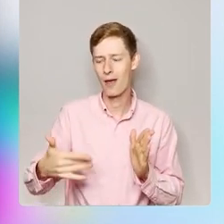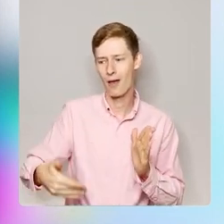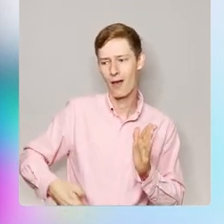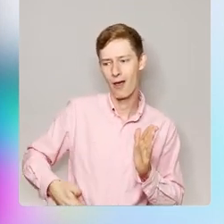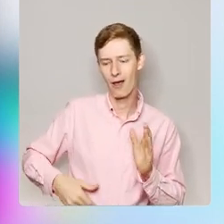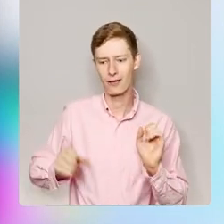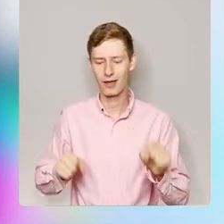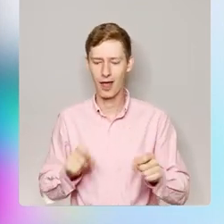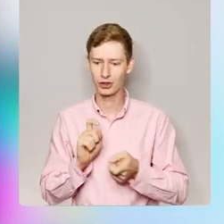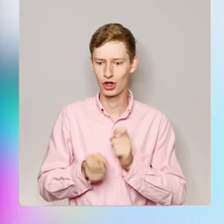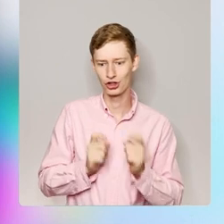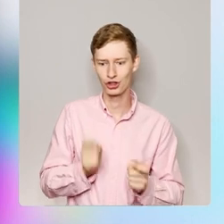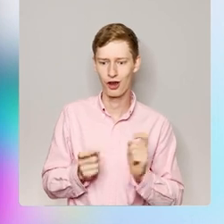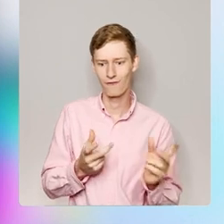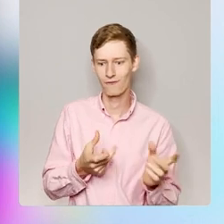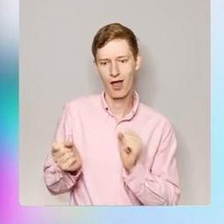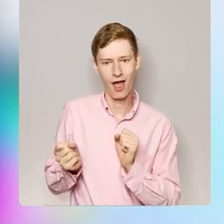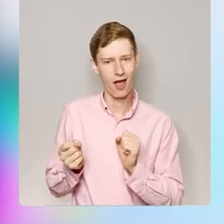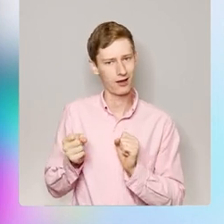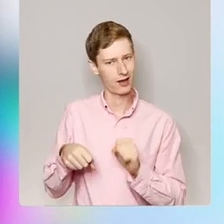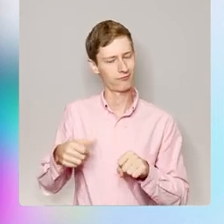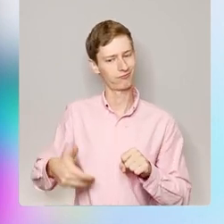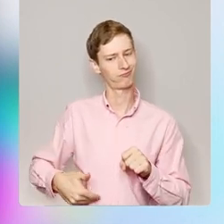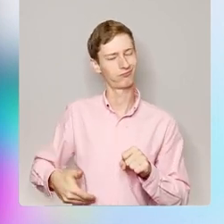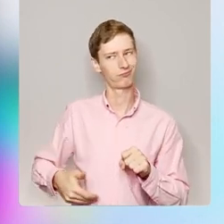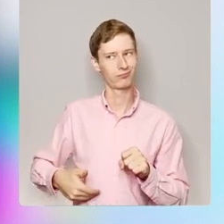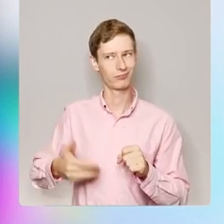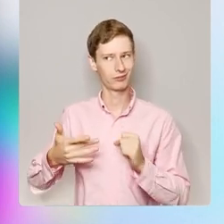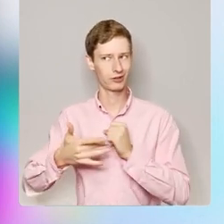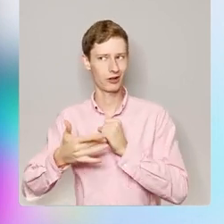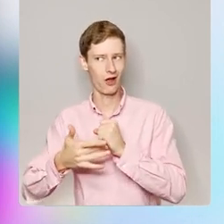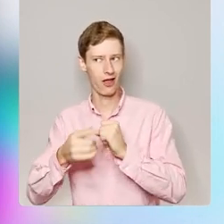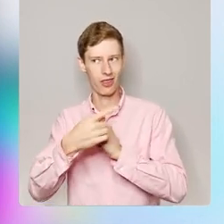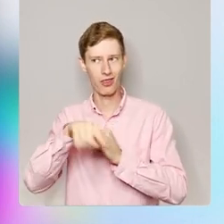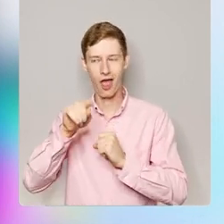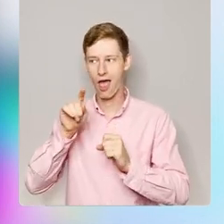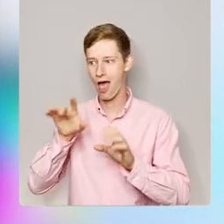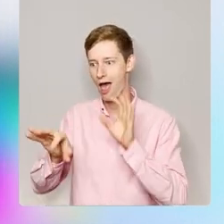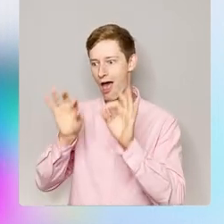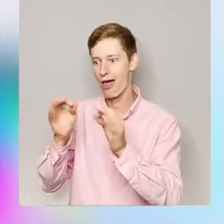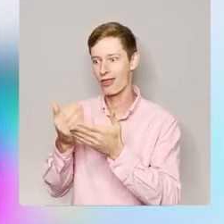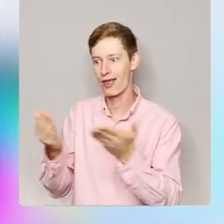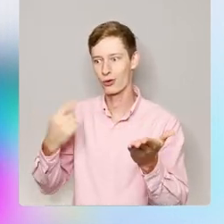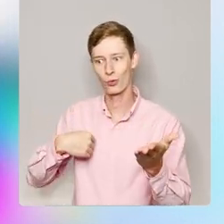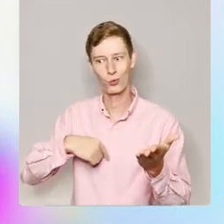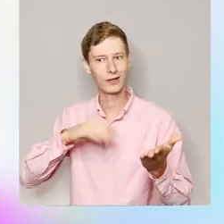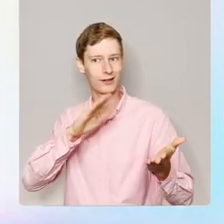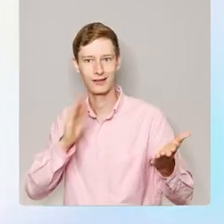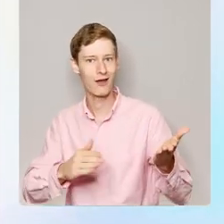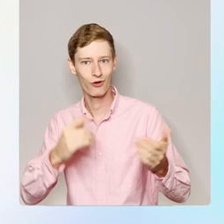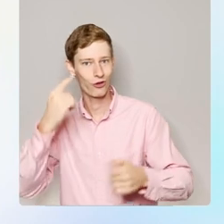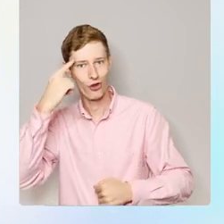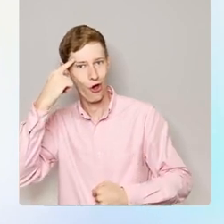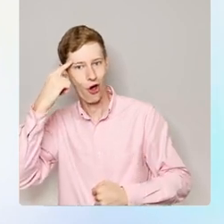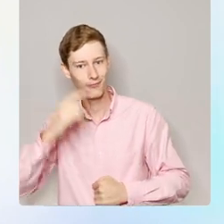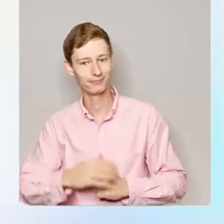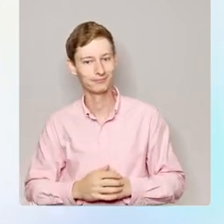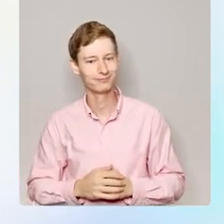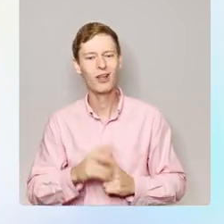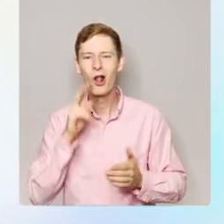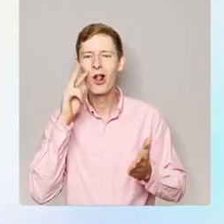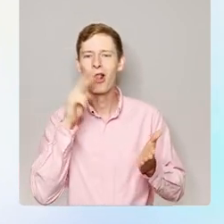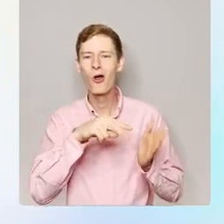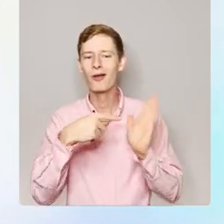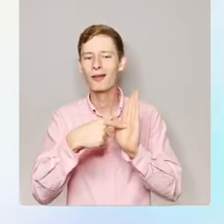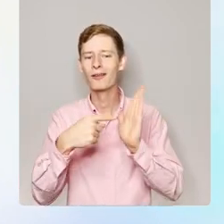feel out the grammar of new technology. And, you know, they often will discover things that we've never even considered. Just take a